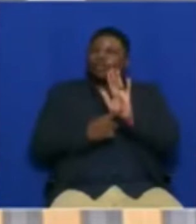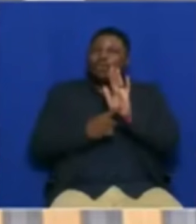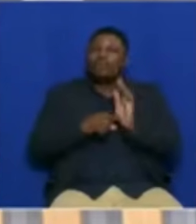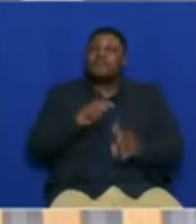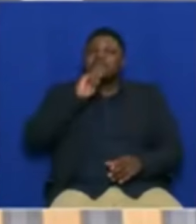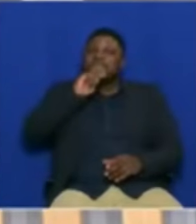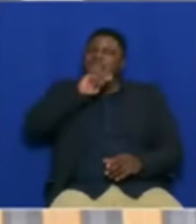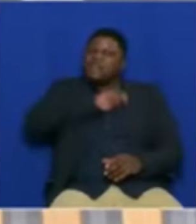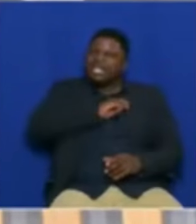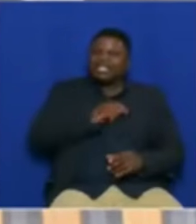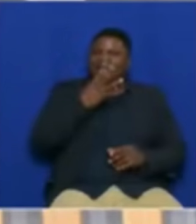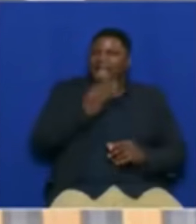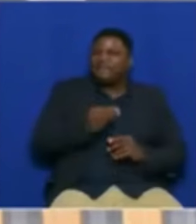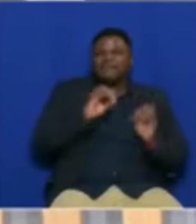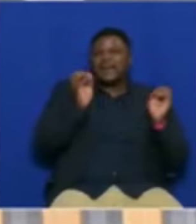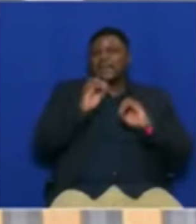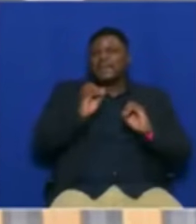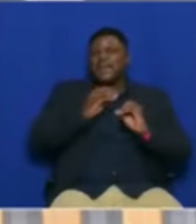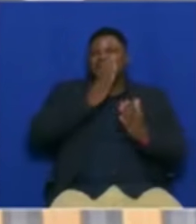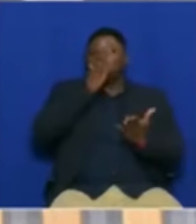That's a problem.